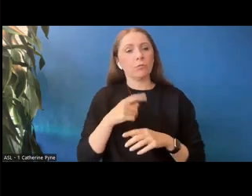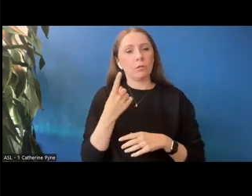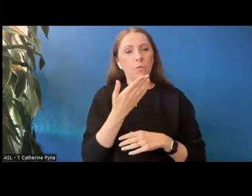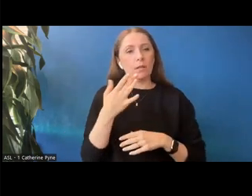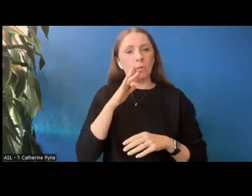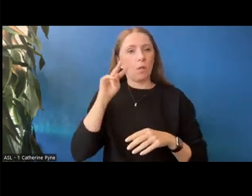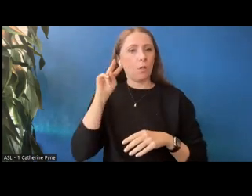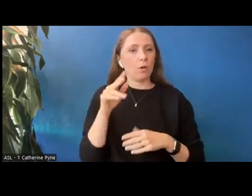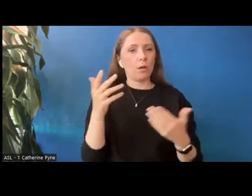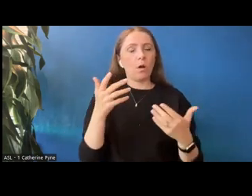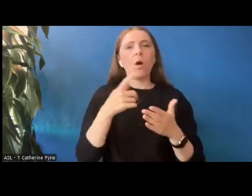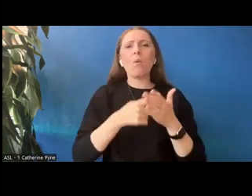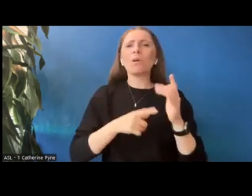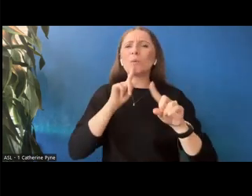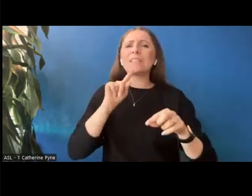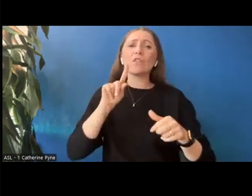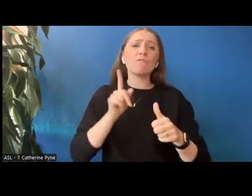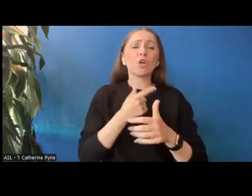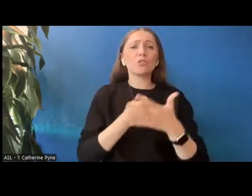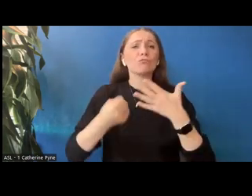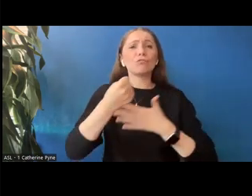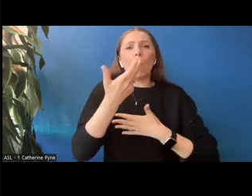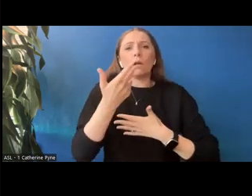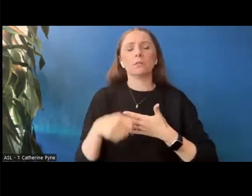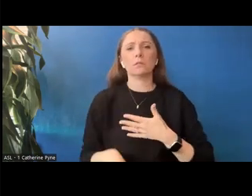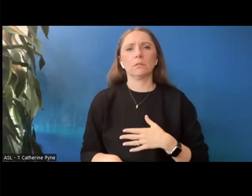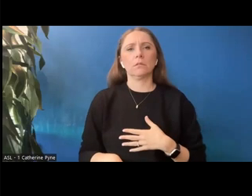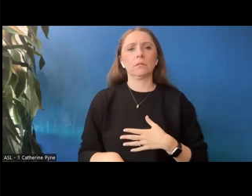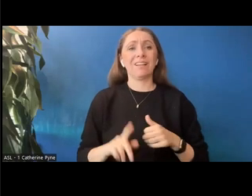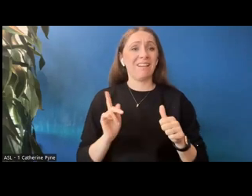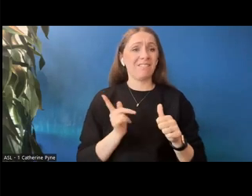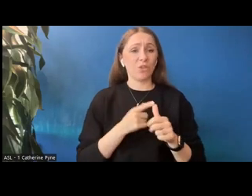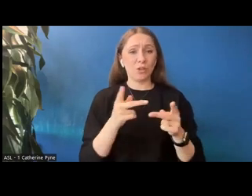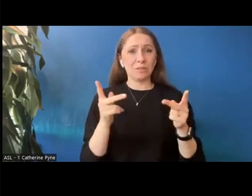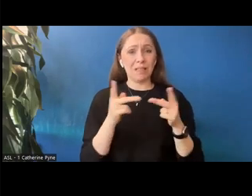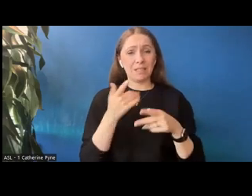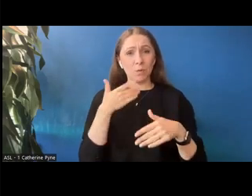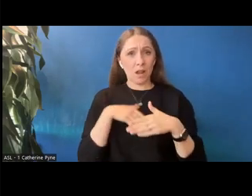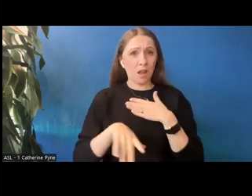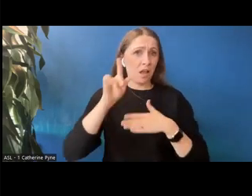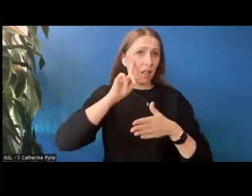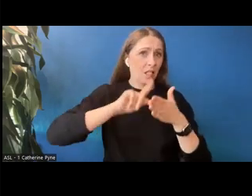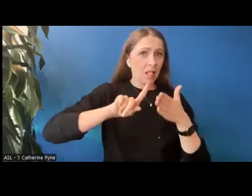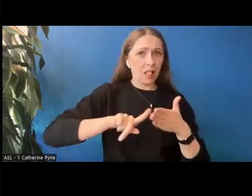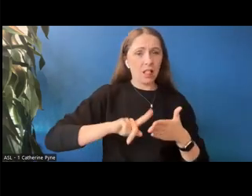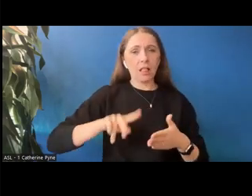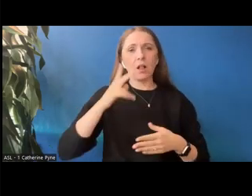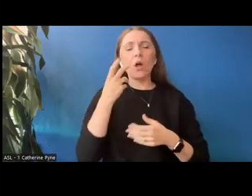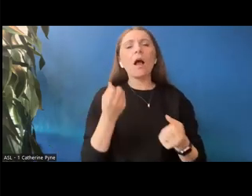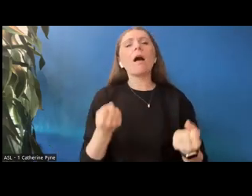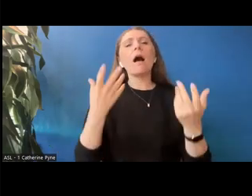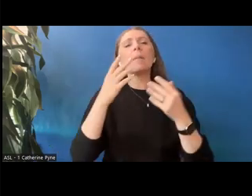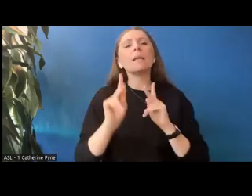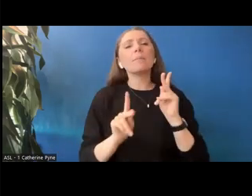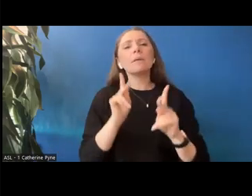at is, what should we answer first? And the very, very first place we're going to be going is to to look at how many people are